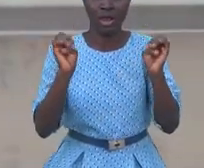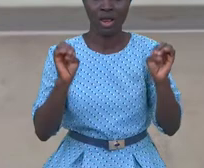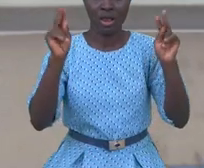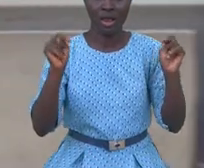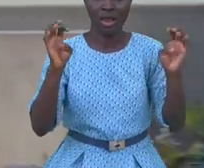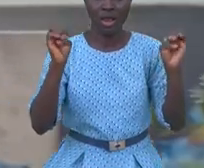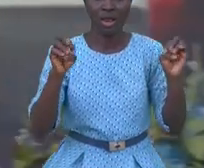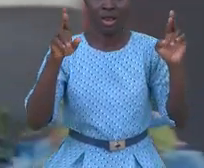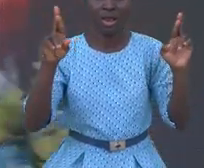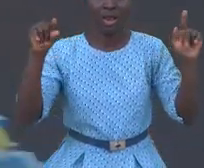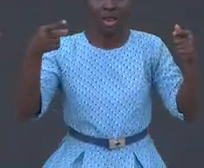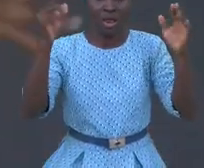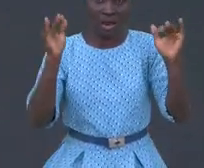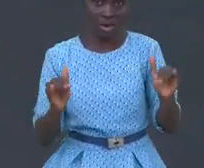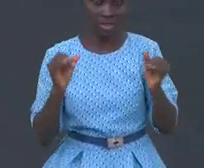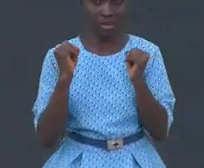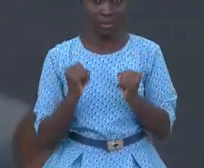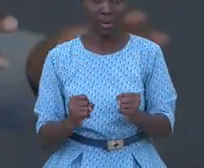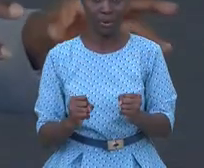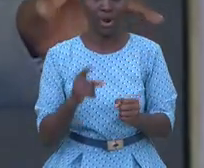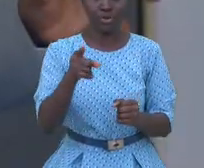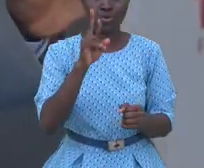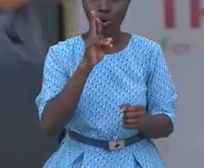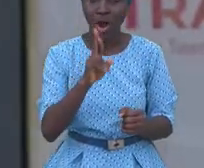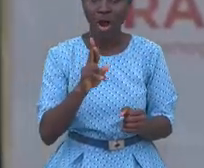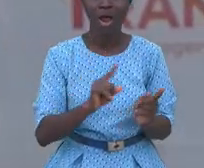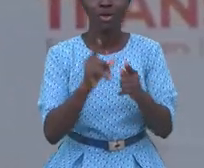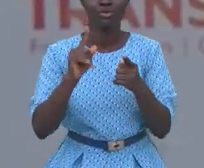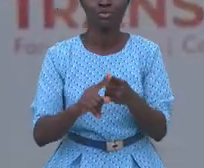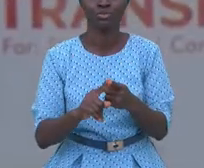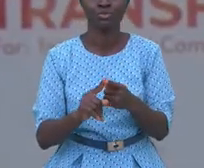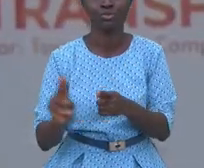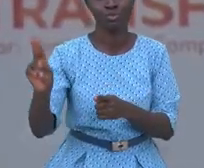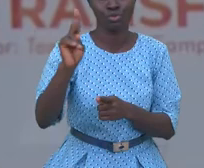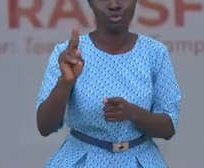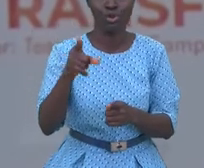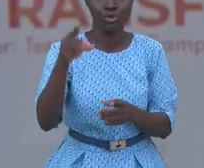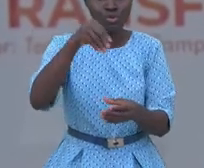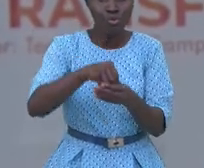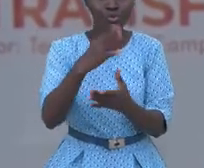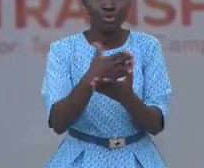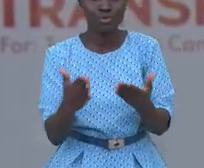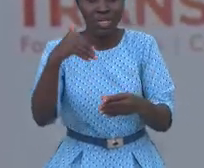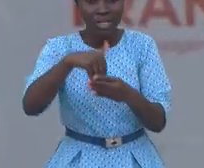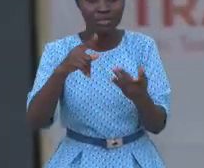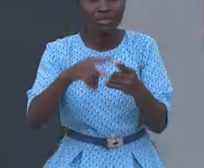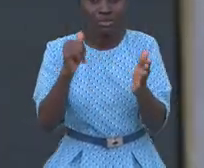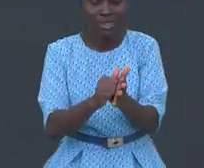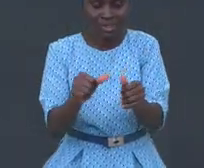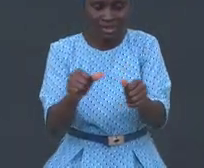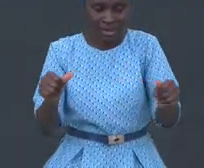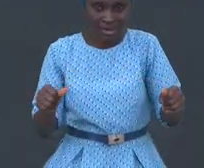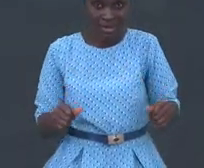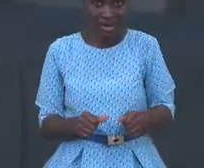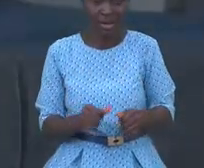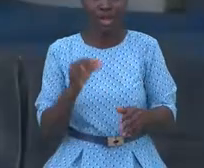going to expend some cost. You put something into that area so that